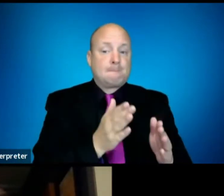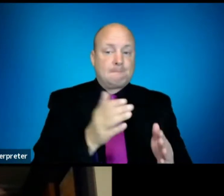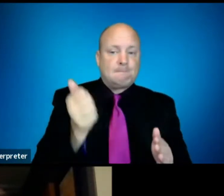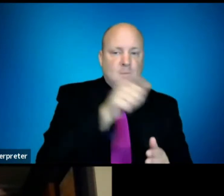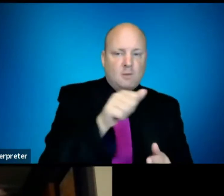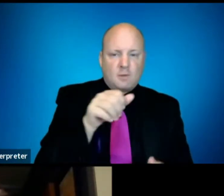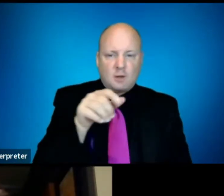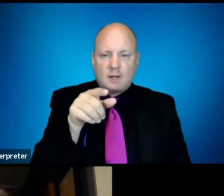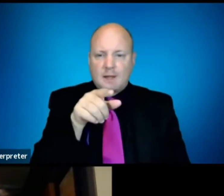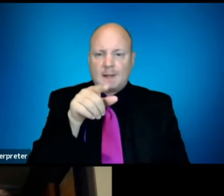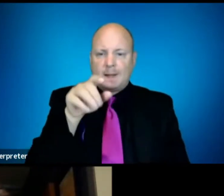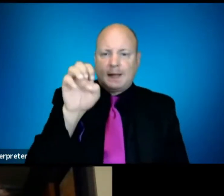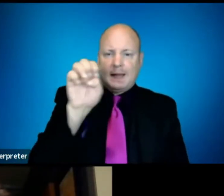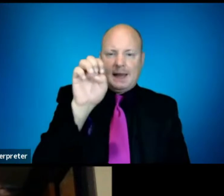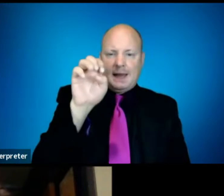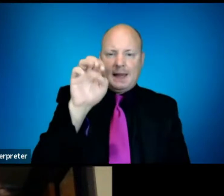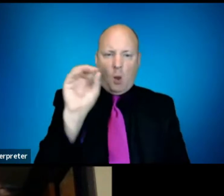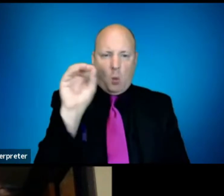Gary, go ahead.